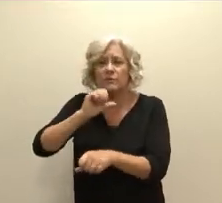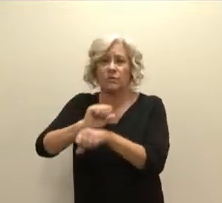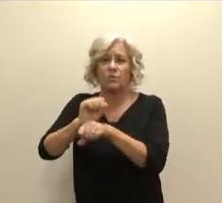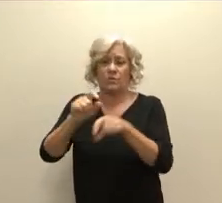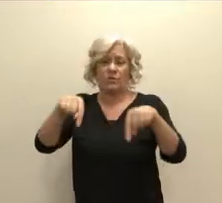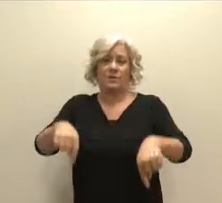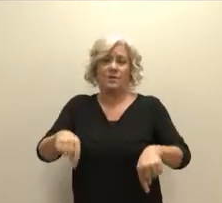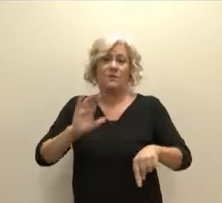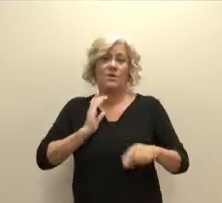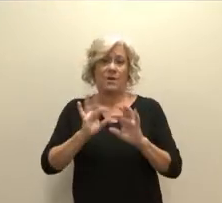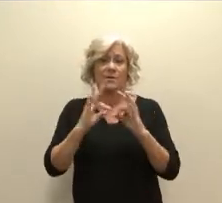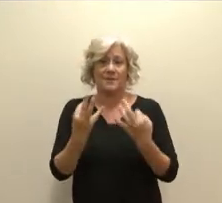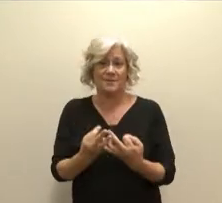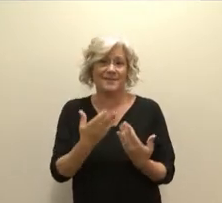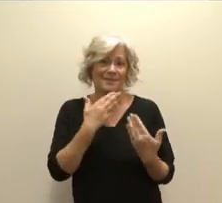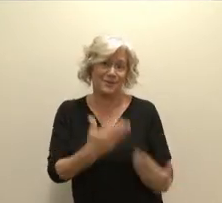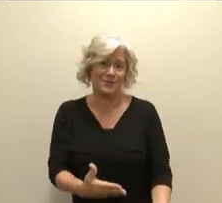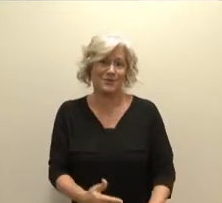our families. Thank you.